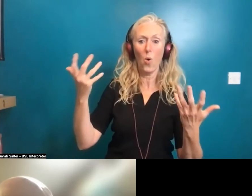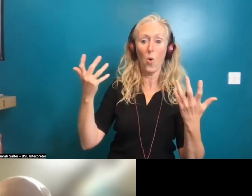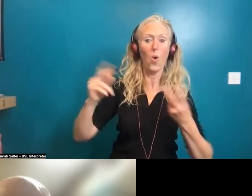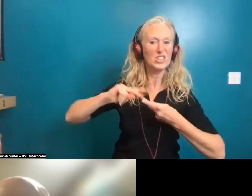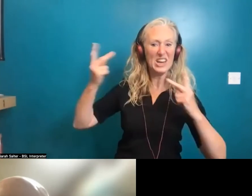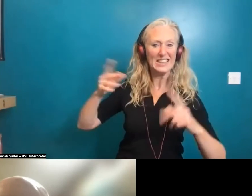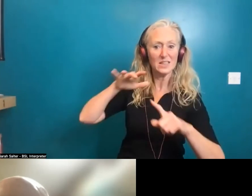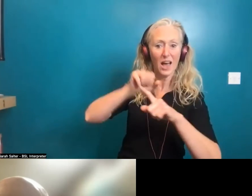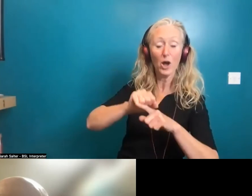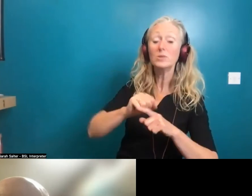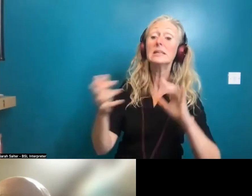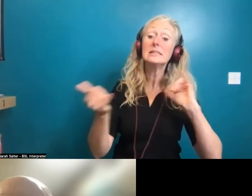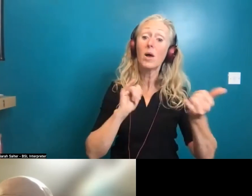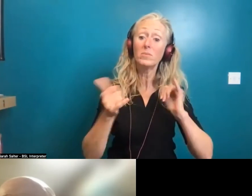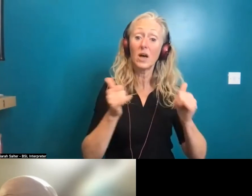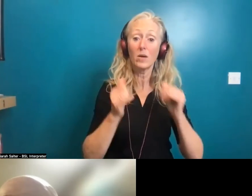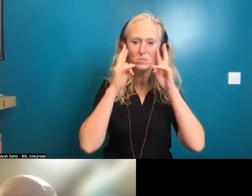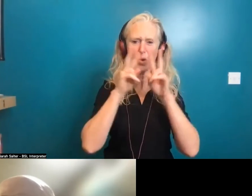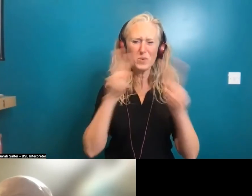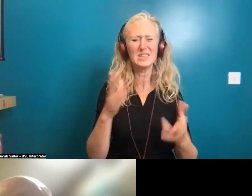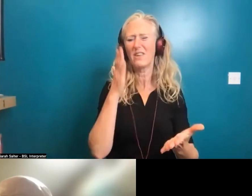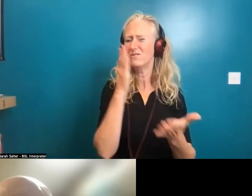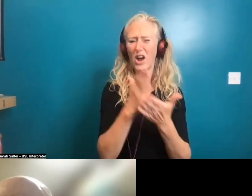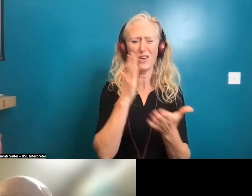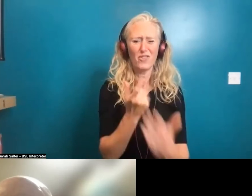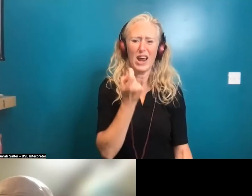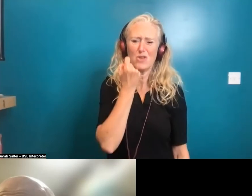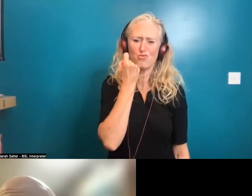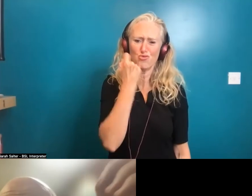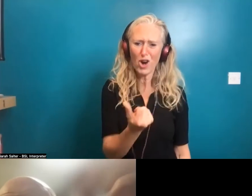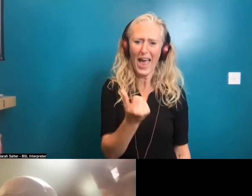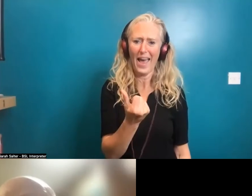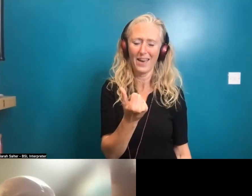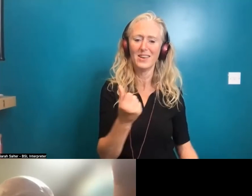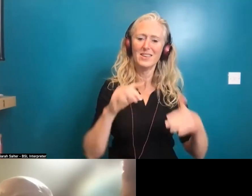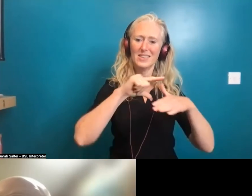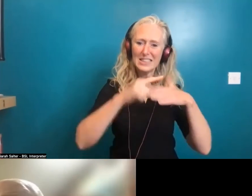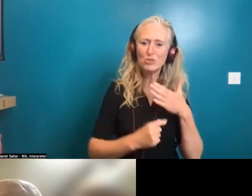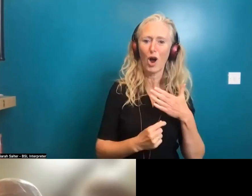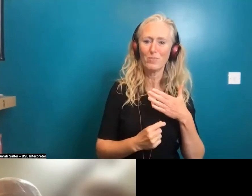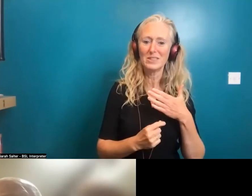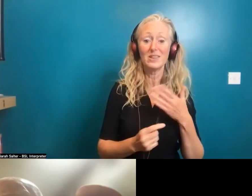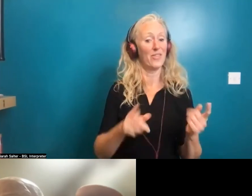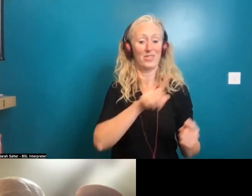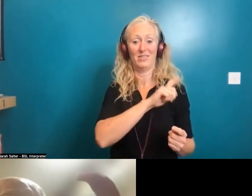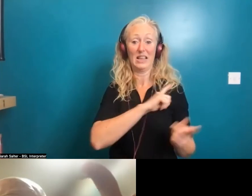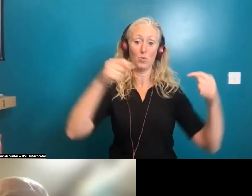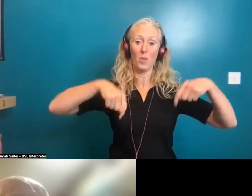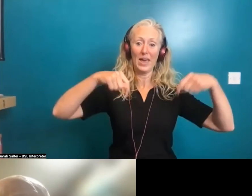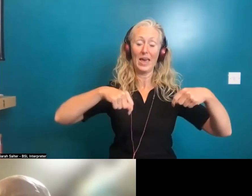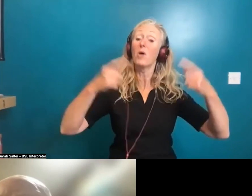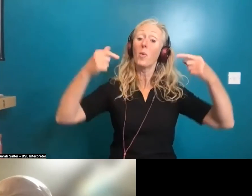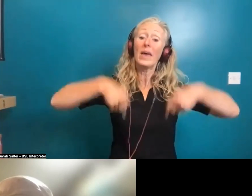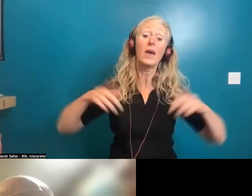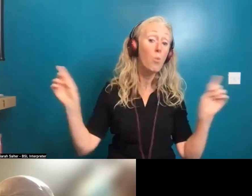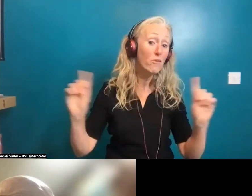super rare conditions, which is, you know, what we were around to do. And then some, you know, we're there for support, and we're very happy